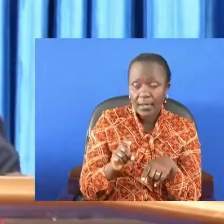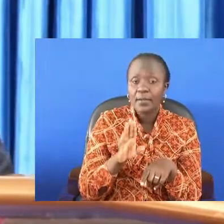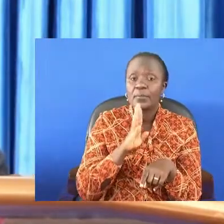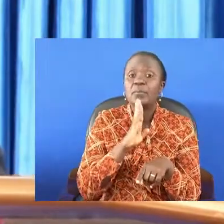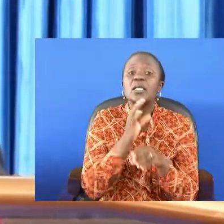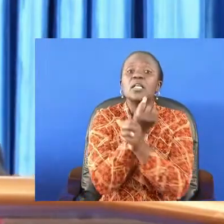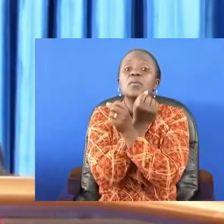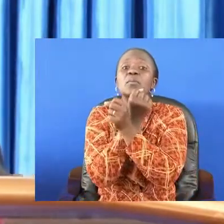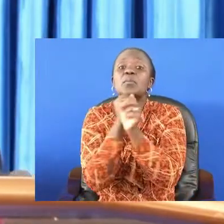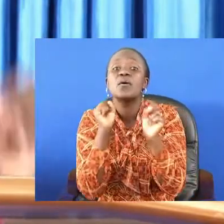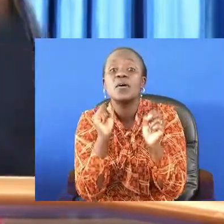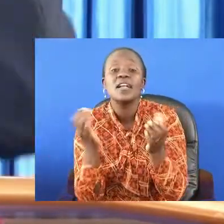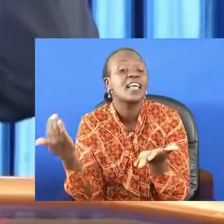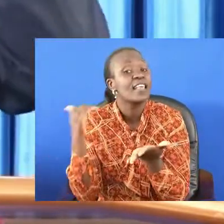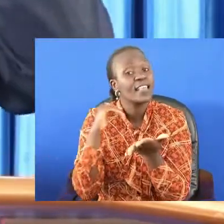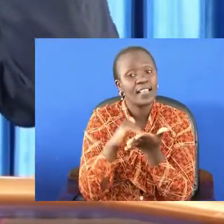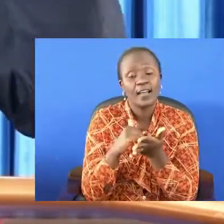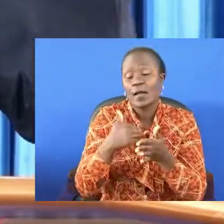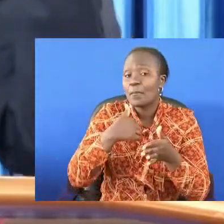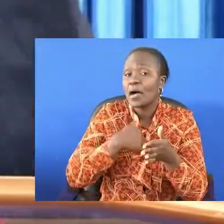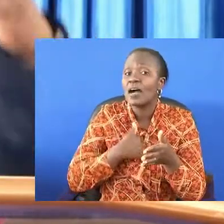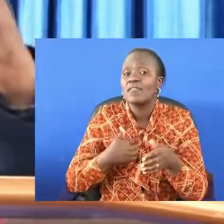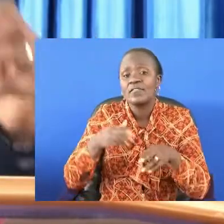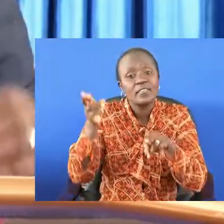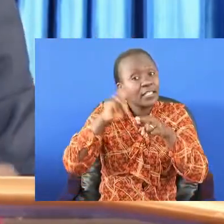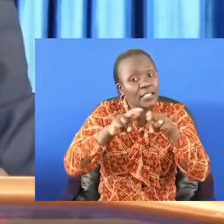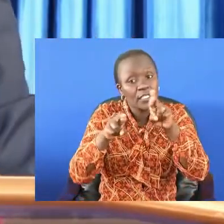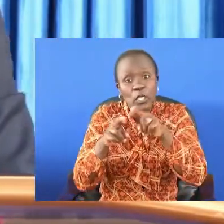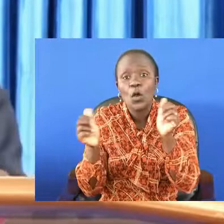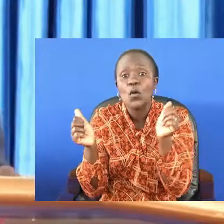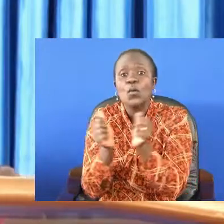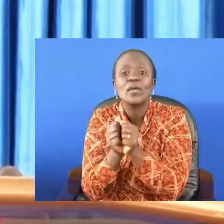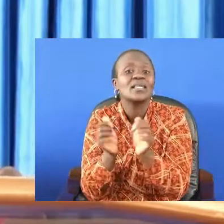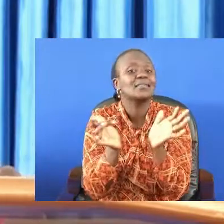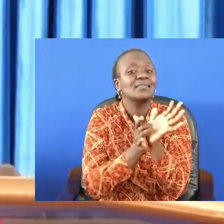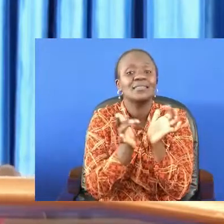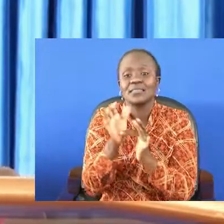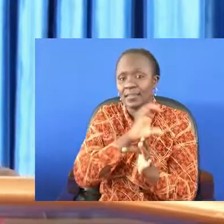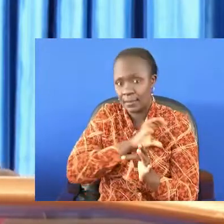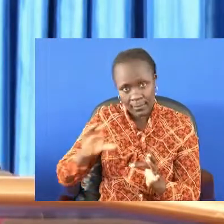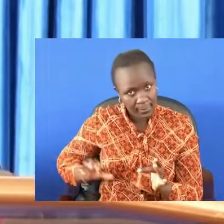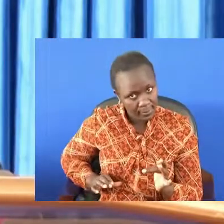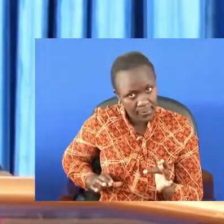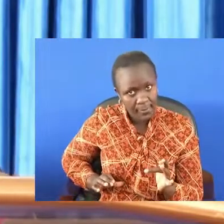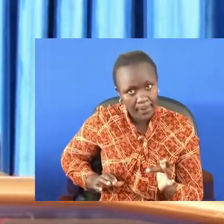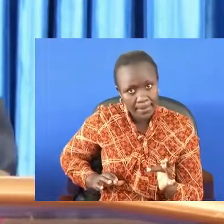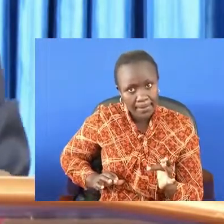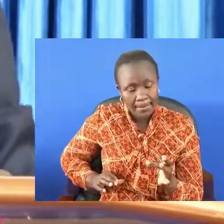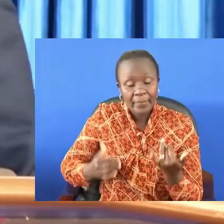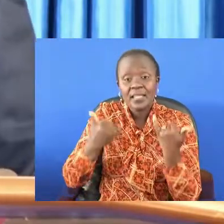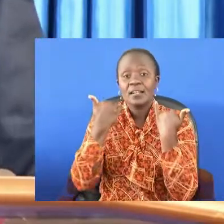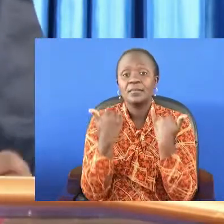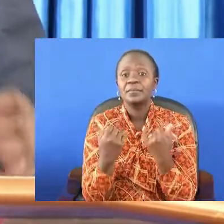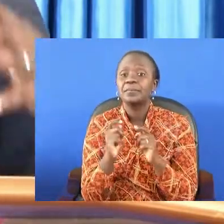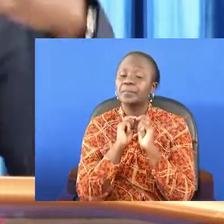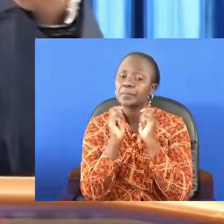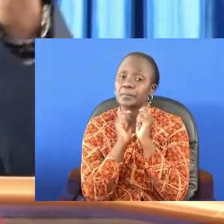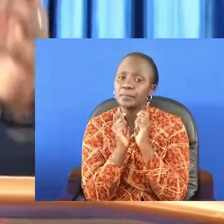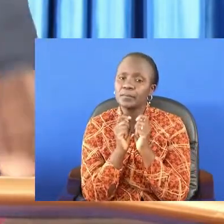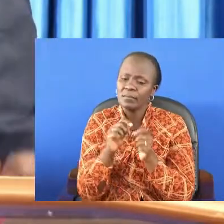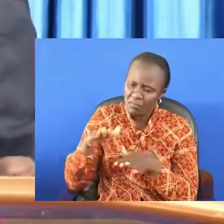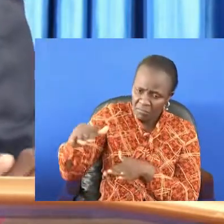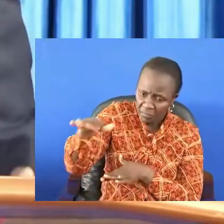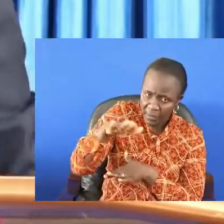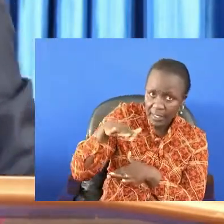be born again. You must have a relationship with Jesus Christ. Now, I am talking about the